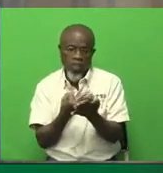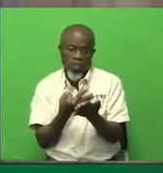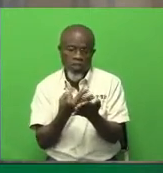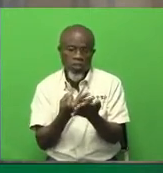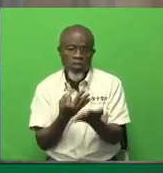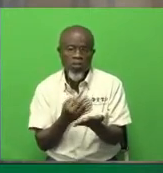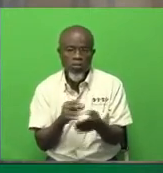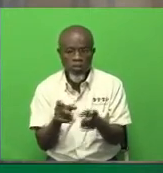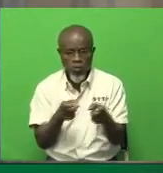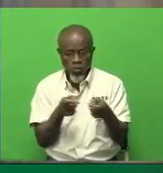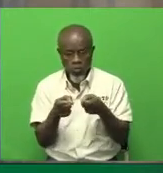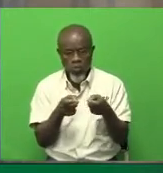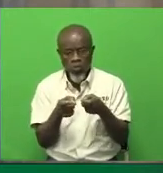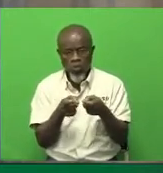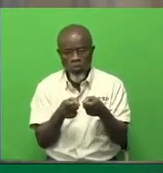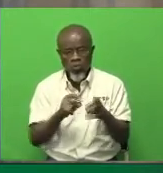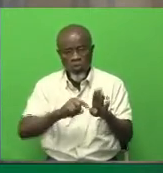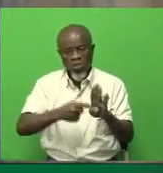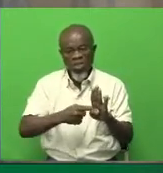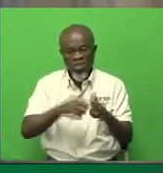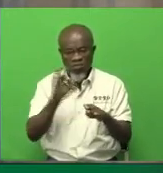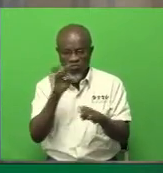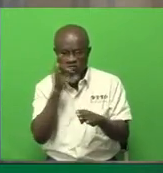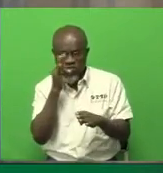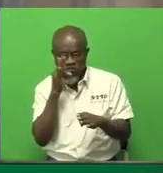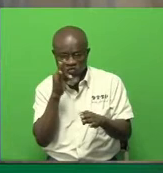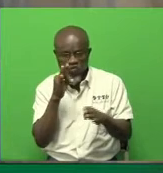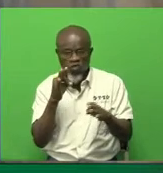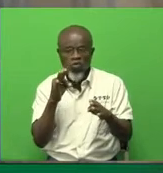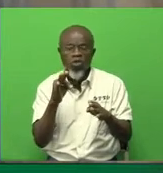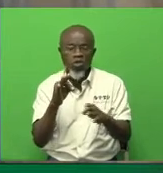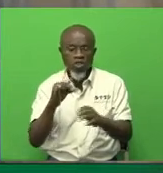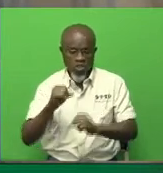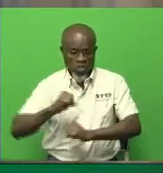adopt the approach and start the national food Security fund